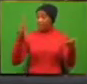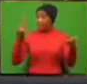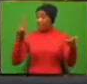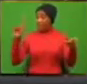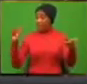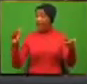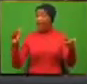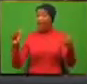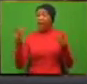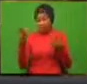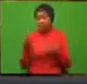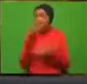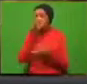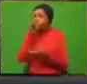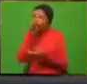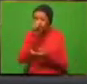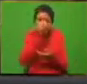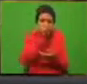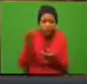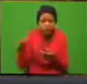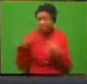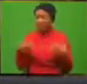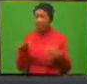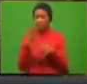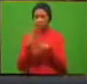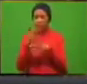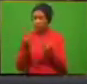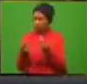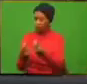weaver birds are already eagerly at work.